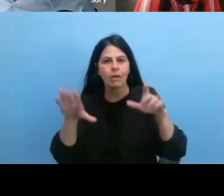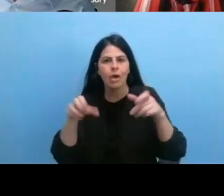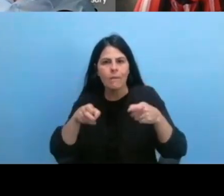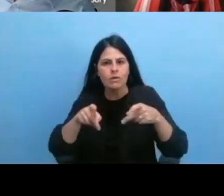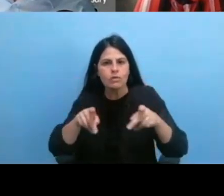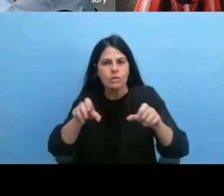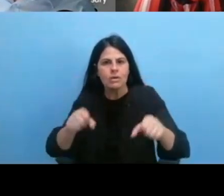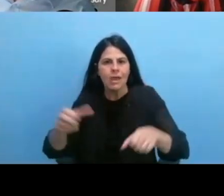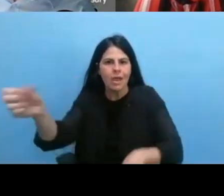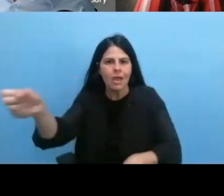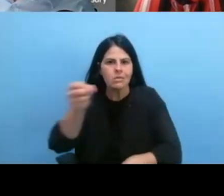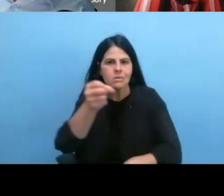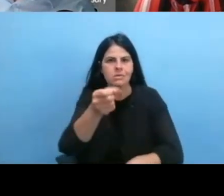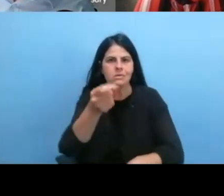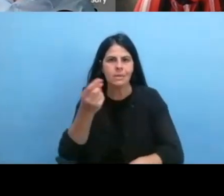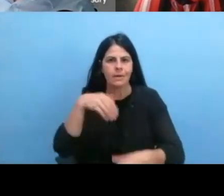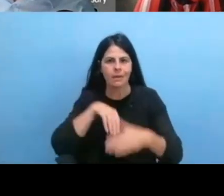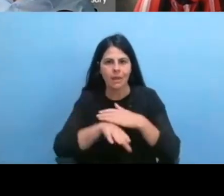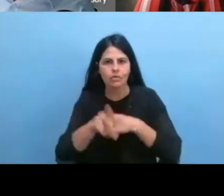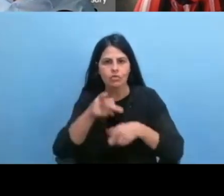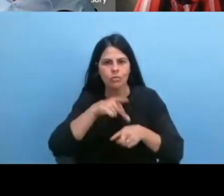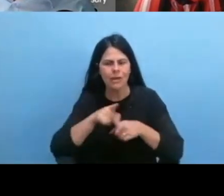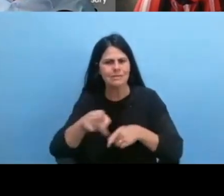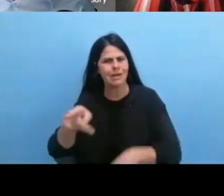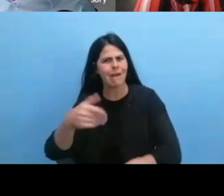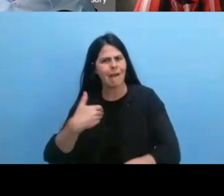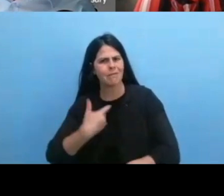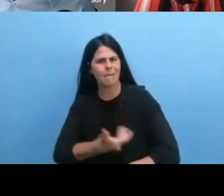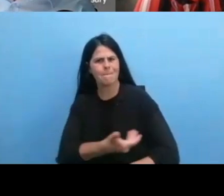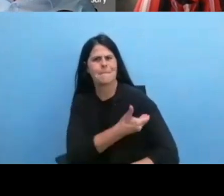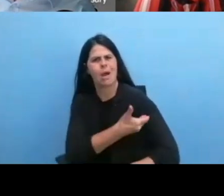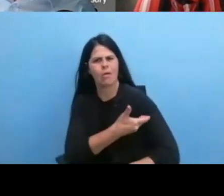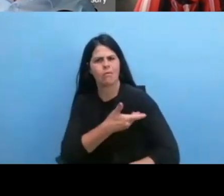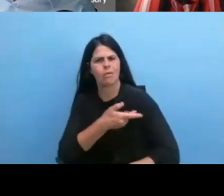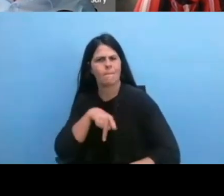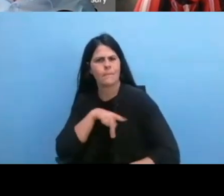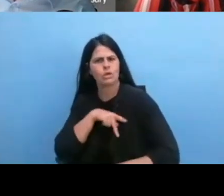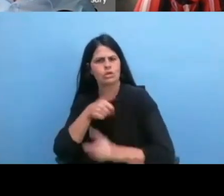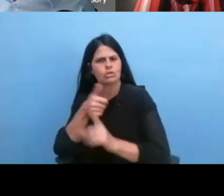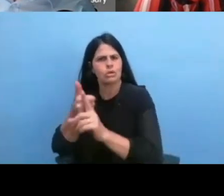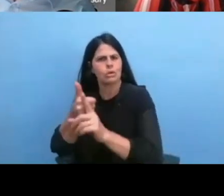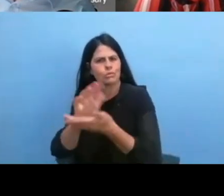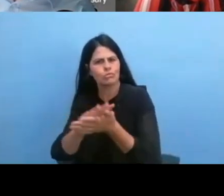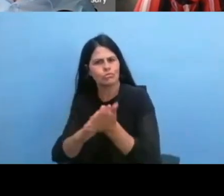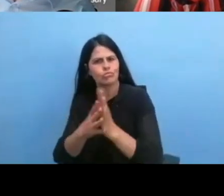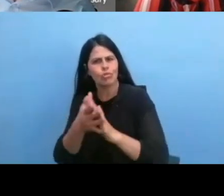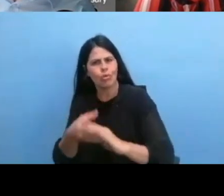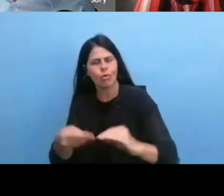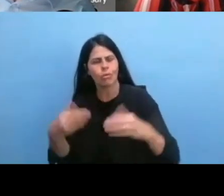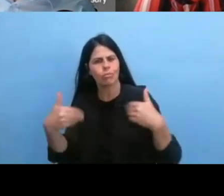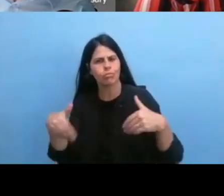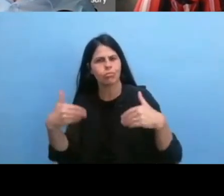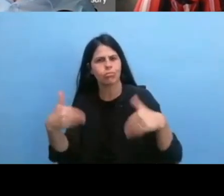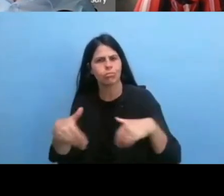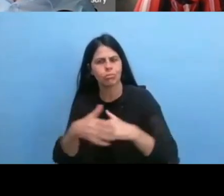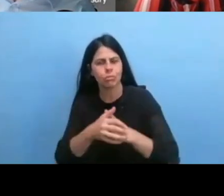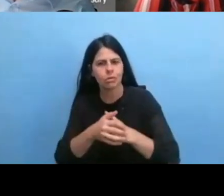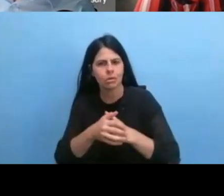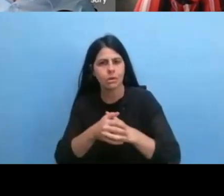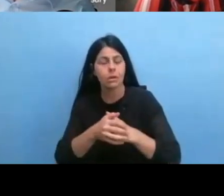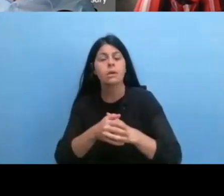bring somebody into the profession with such a powerful personal story. To answer your other question about